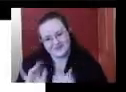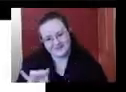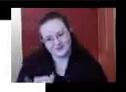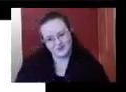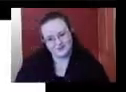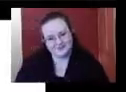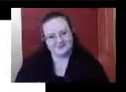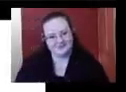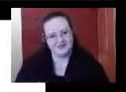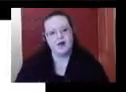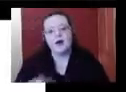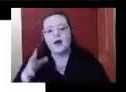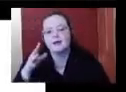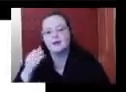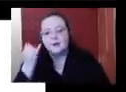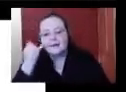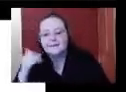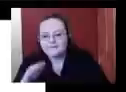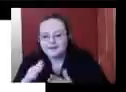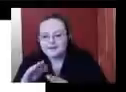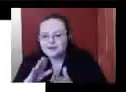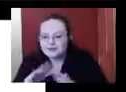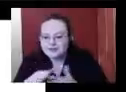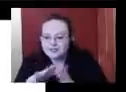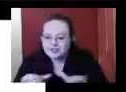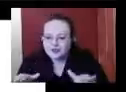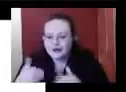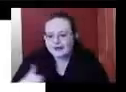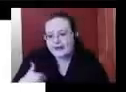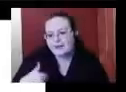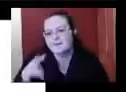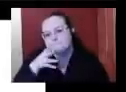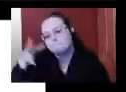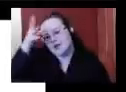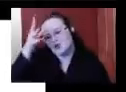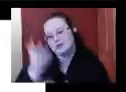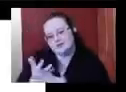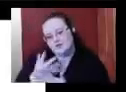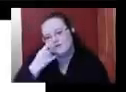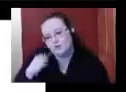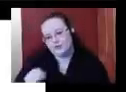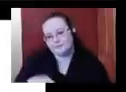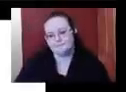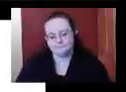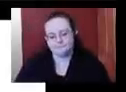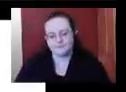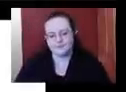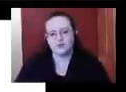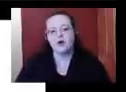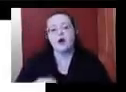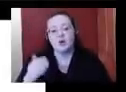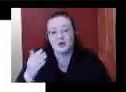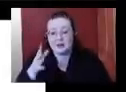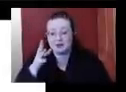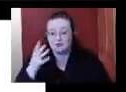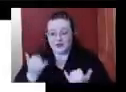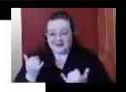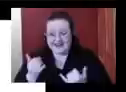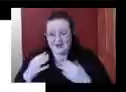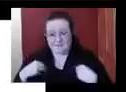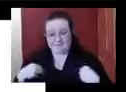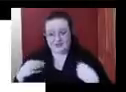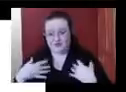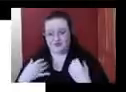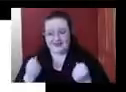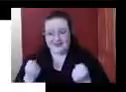the tool on behalf of a student. We are aware that the Ministry of Health is currently revising the screening tool to include